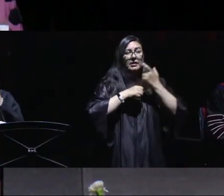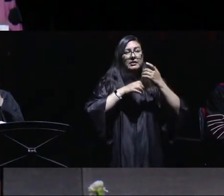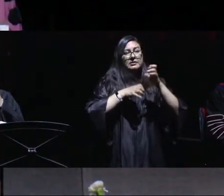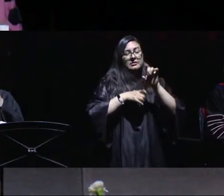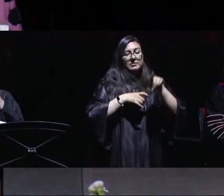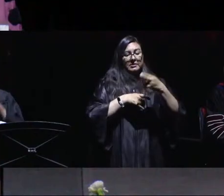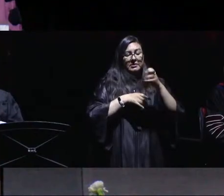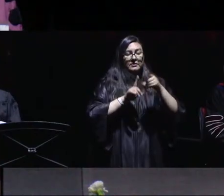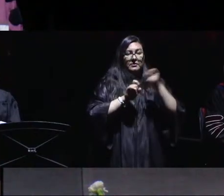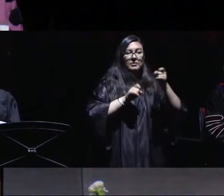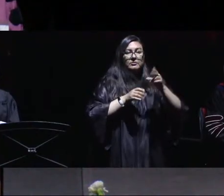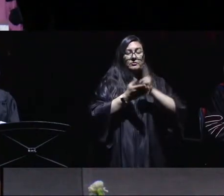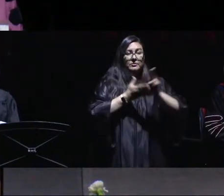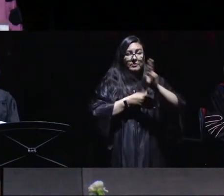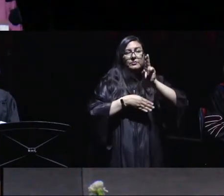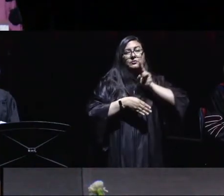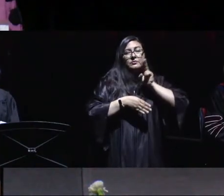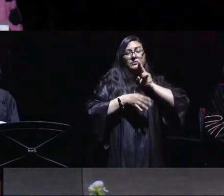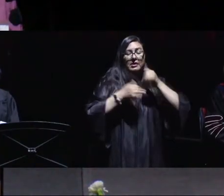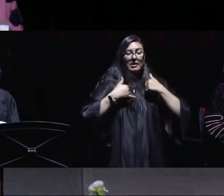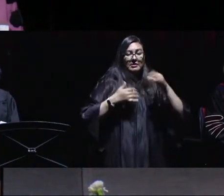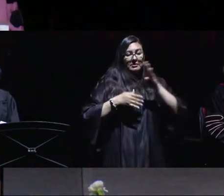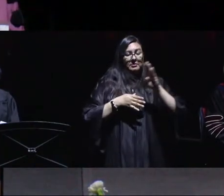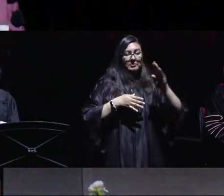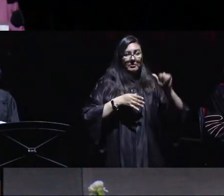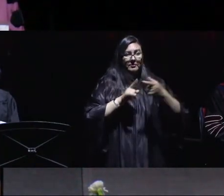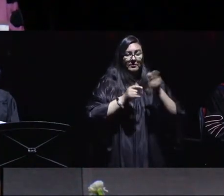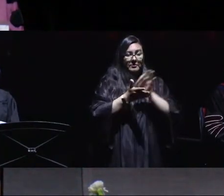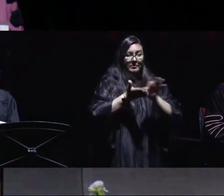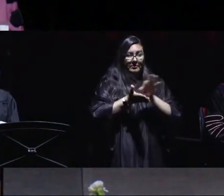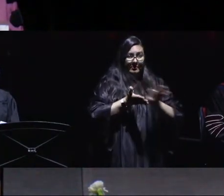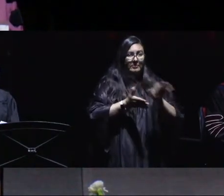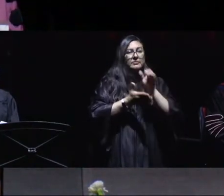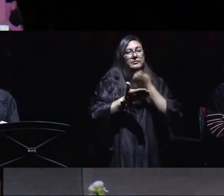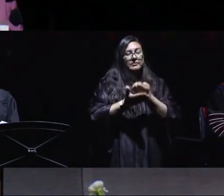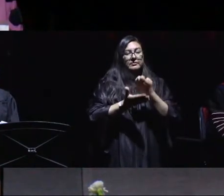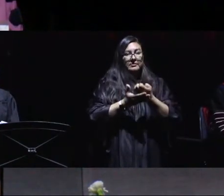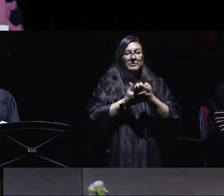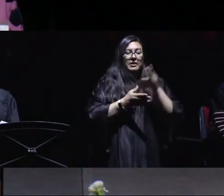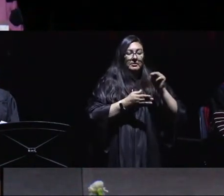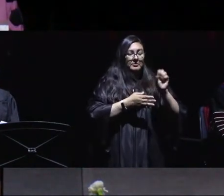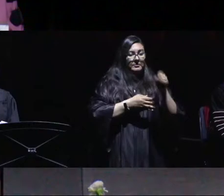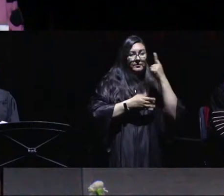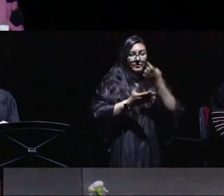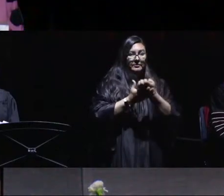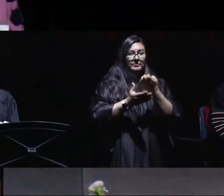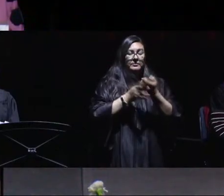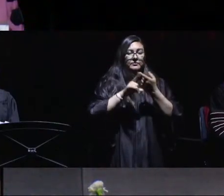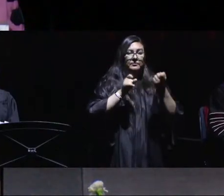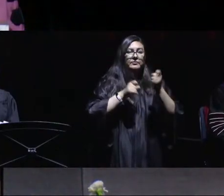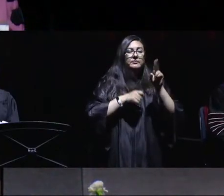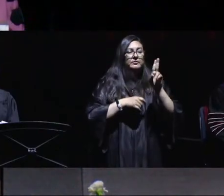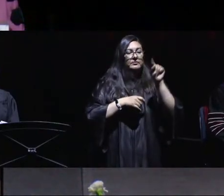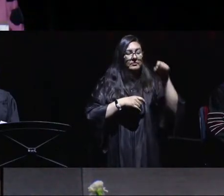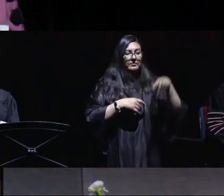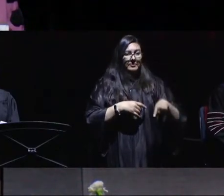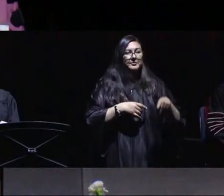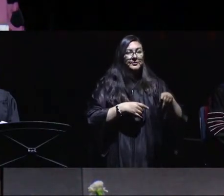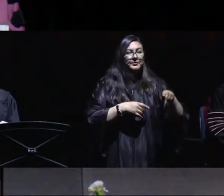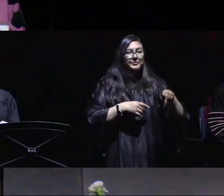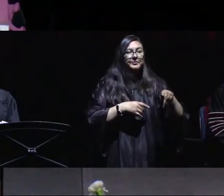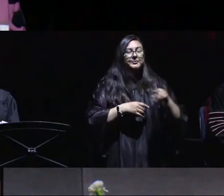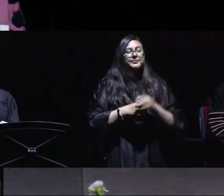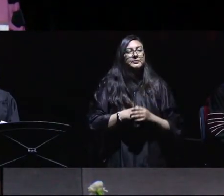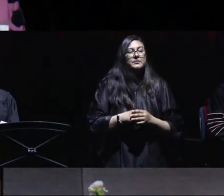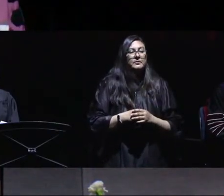from the University of Houston and holds a BBA in accounting and economics and an MS in economics from the University of Texas at El